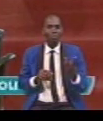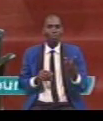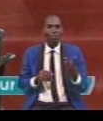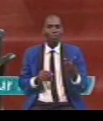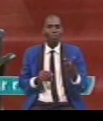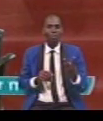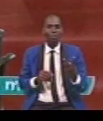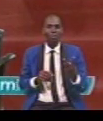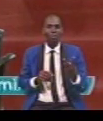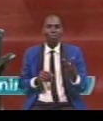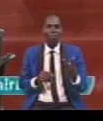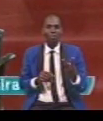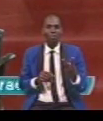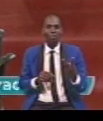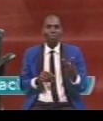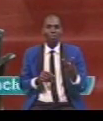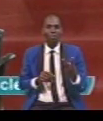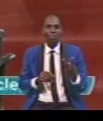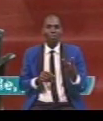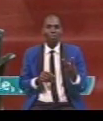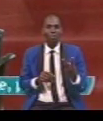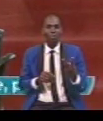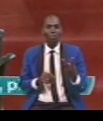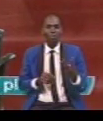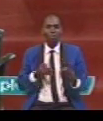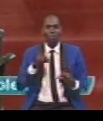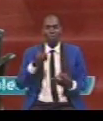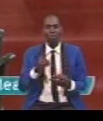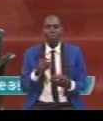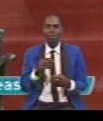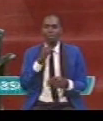month, I clocked 72.